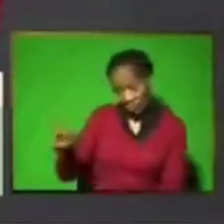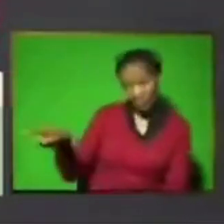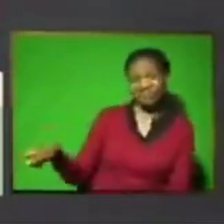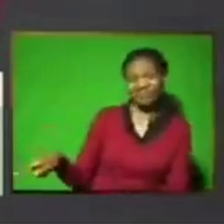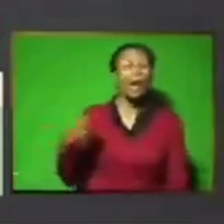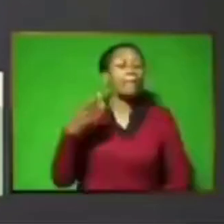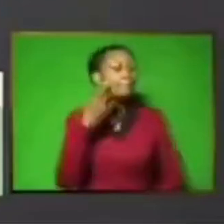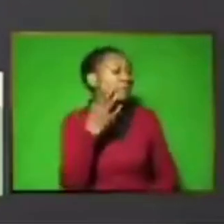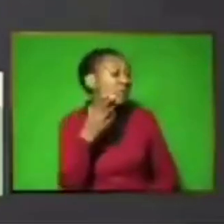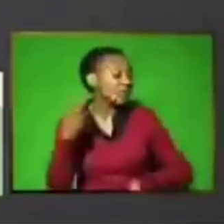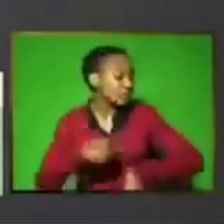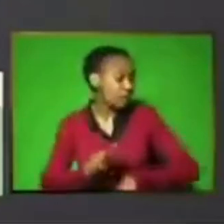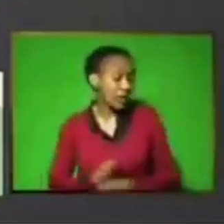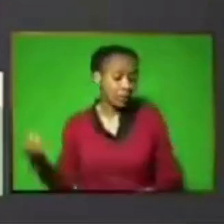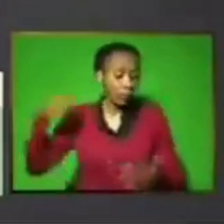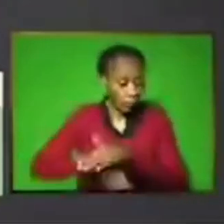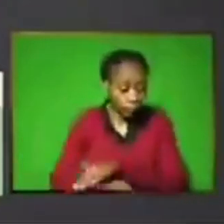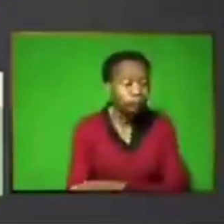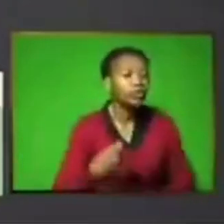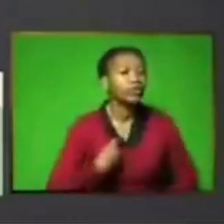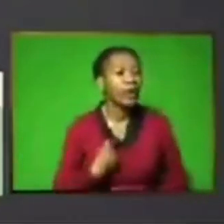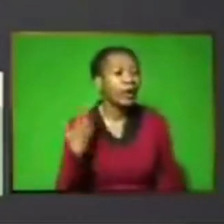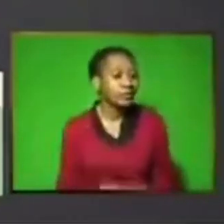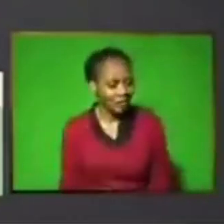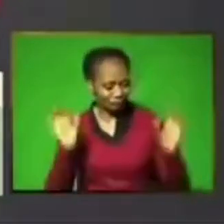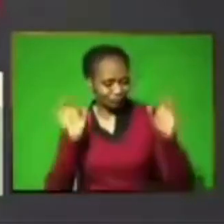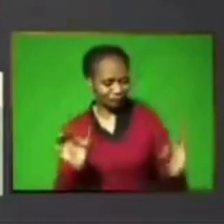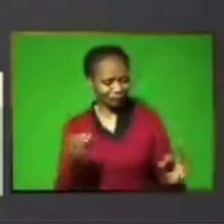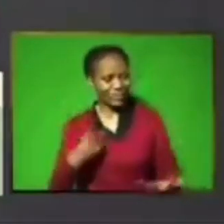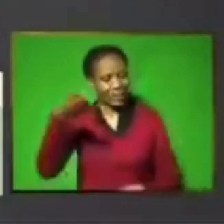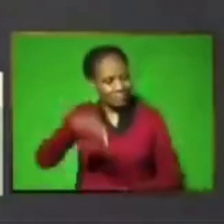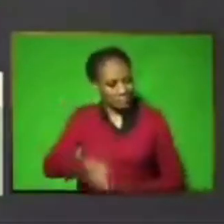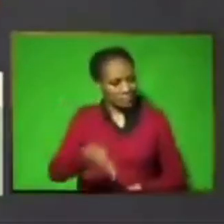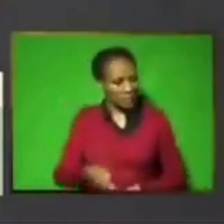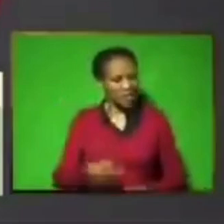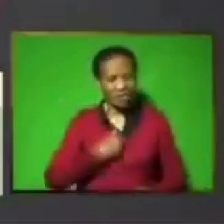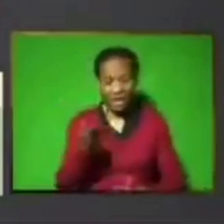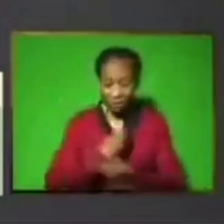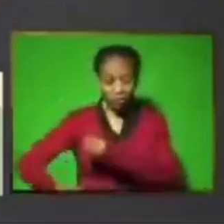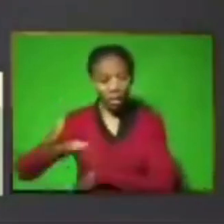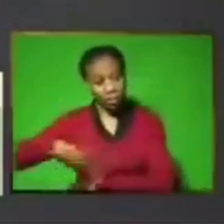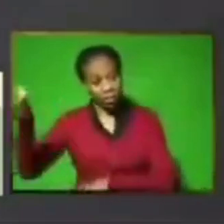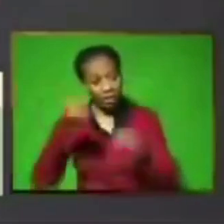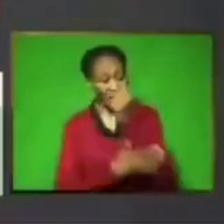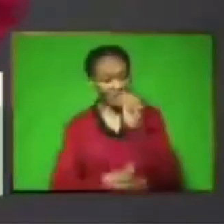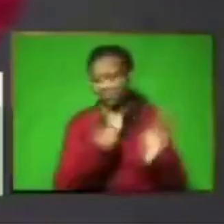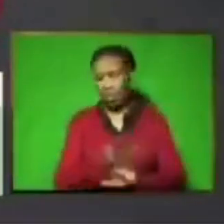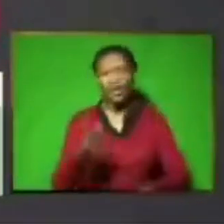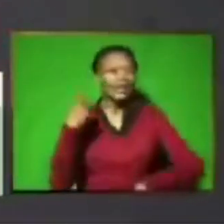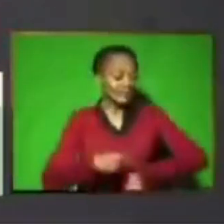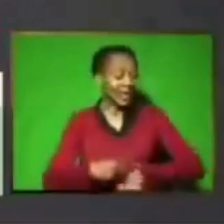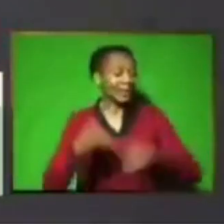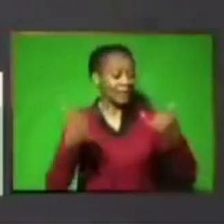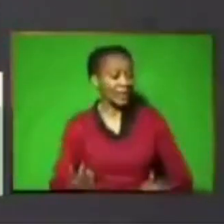time came, I showed up. And when the time came, I never sold out. When the time came, I